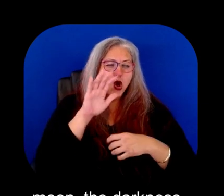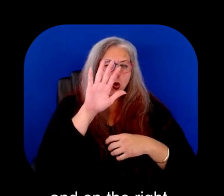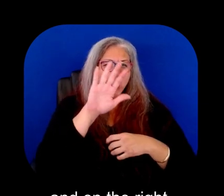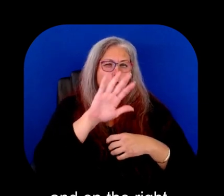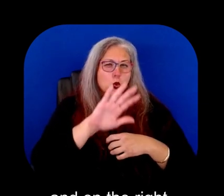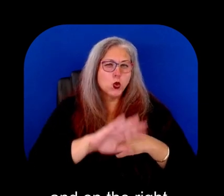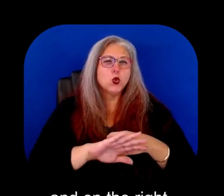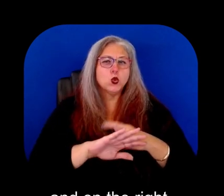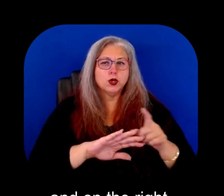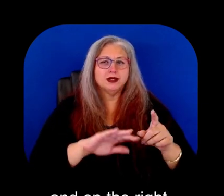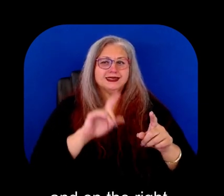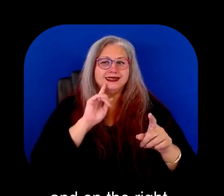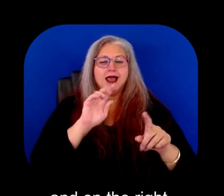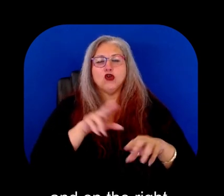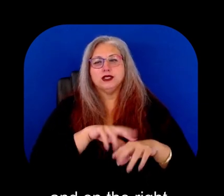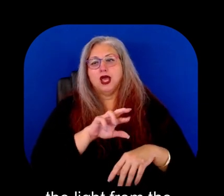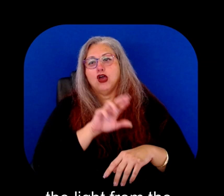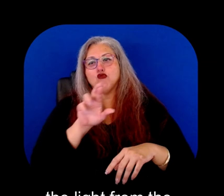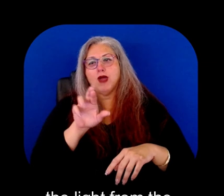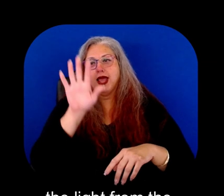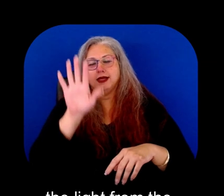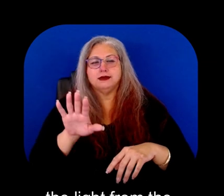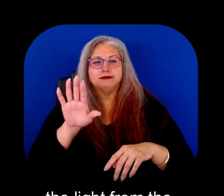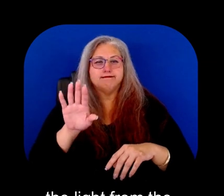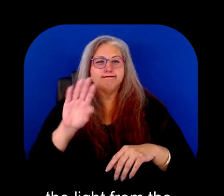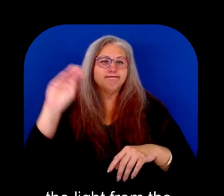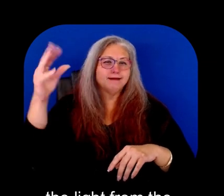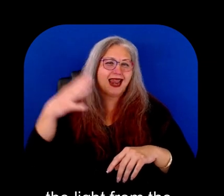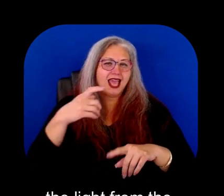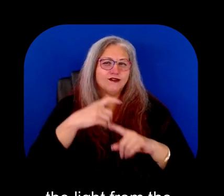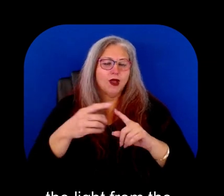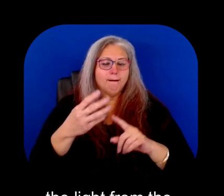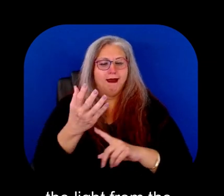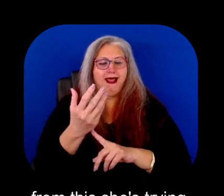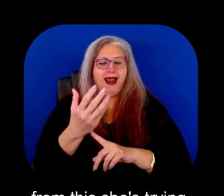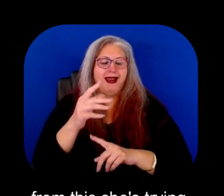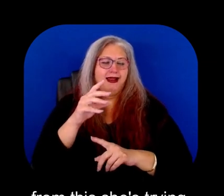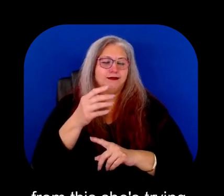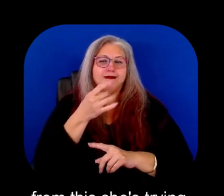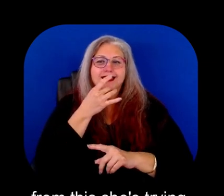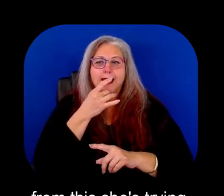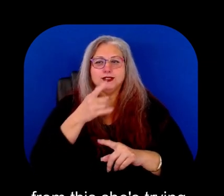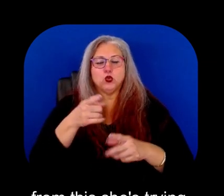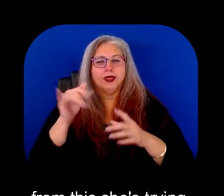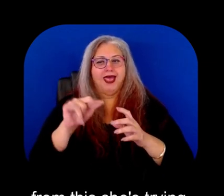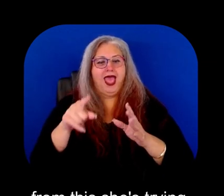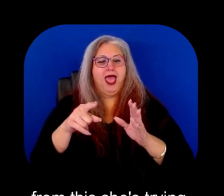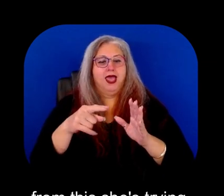there. And on the right, of course, it's the light from the lamp. So they're trying from this, she's